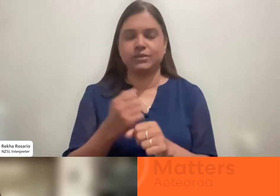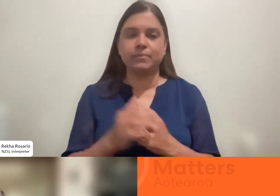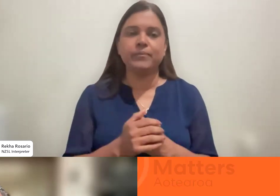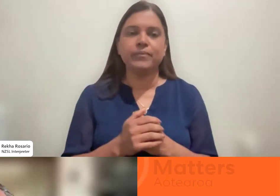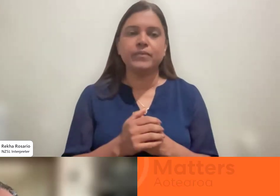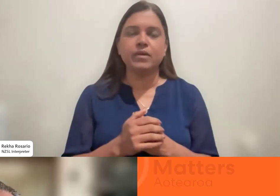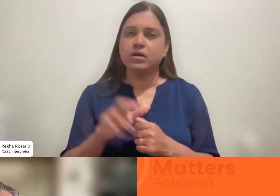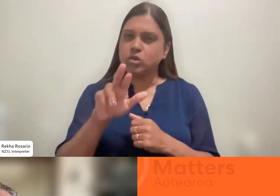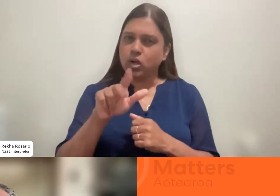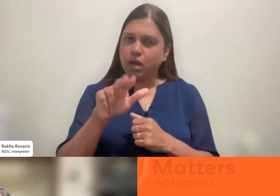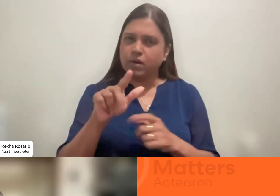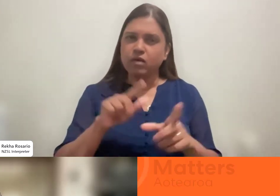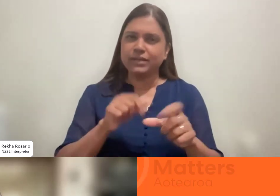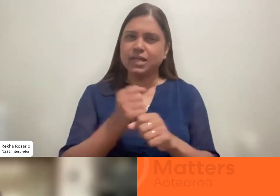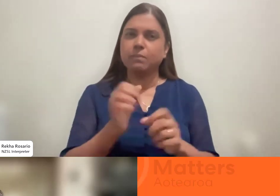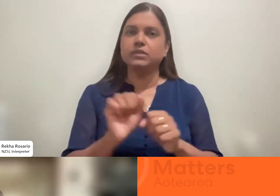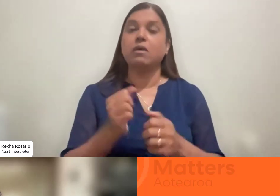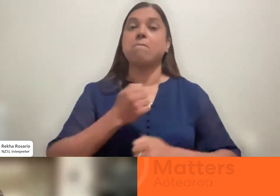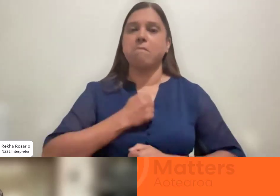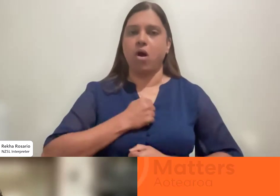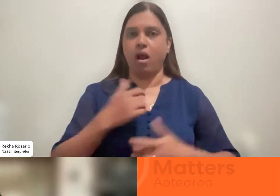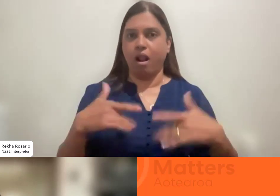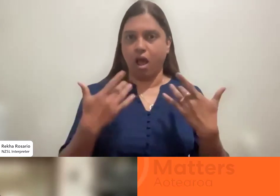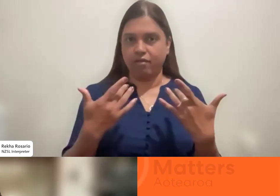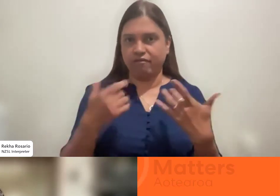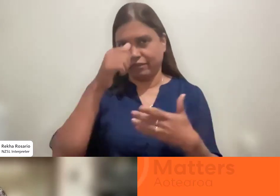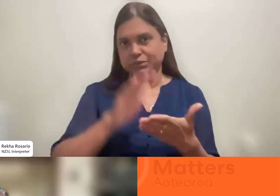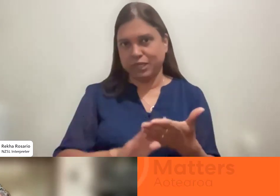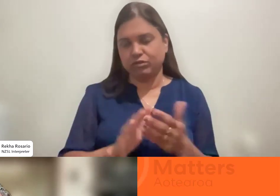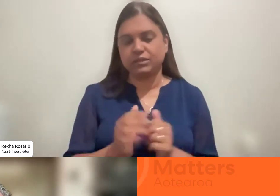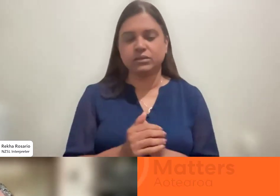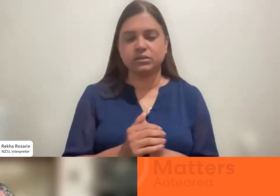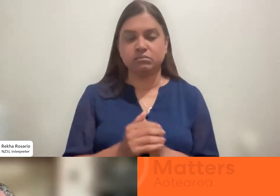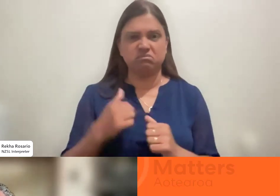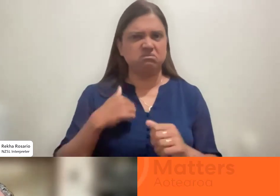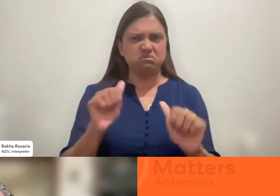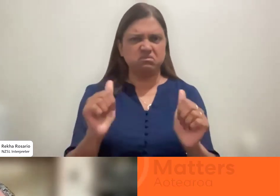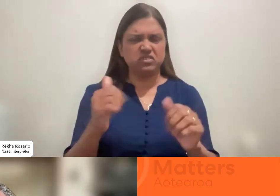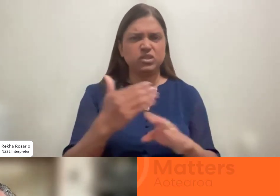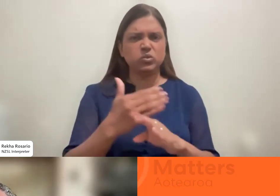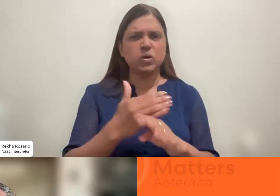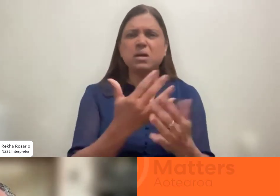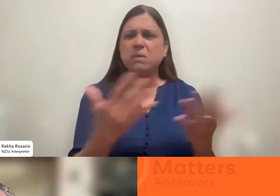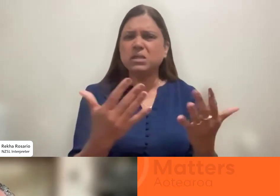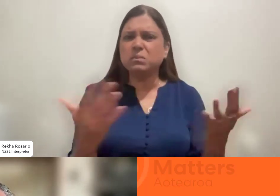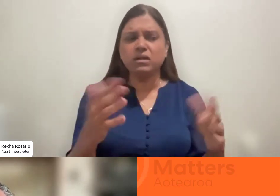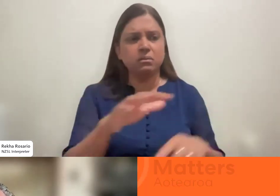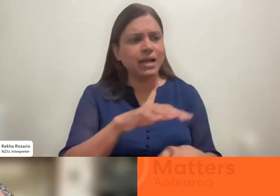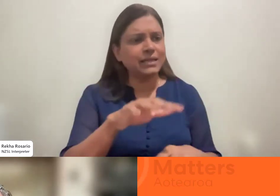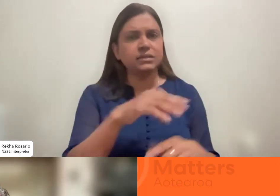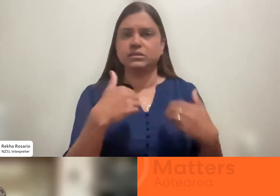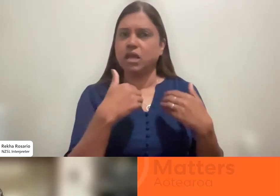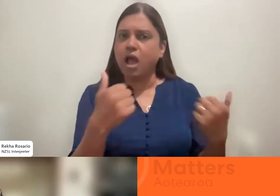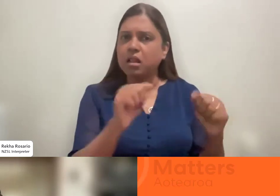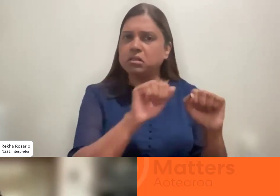you a couple of examples from my life. I have worked in multiple places in the health system and also at a